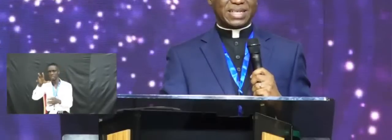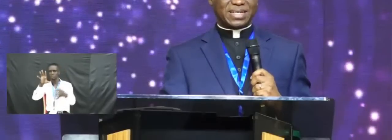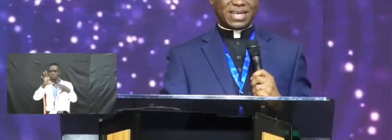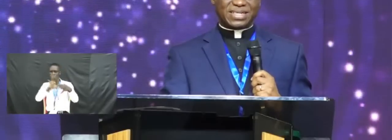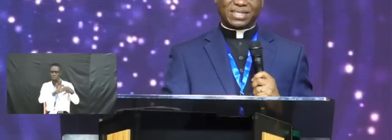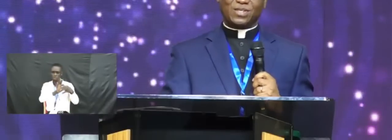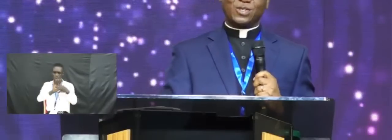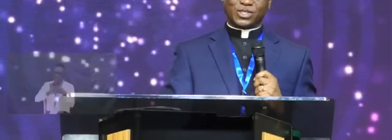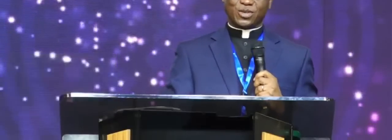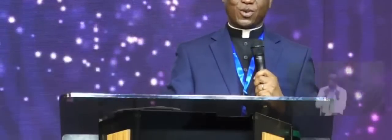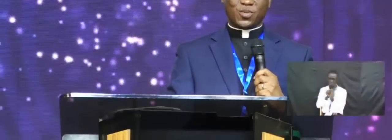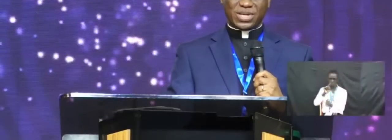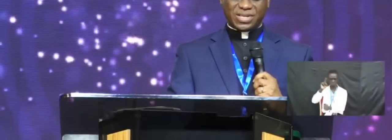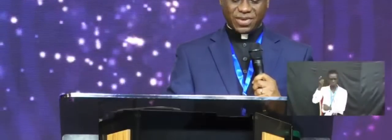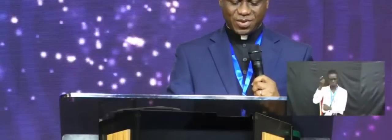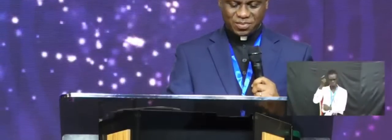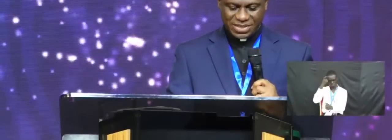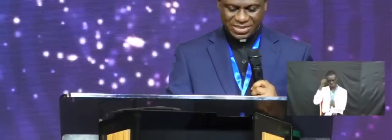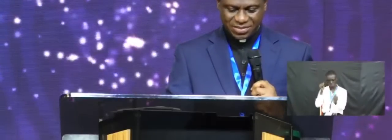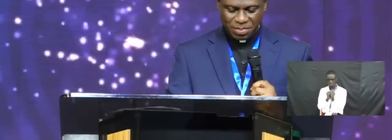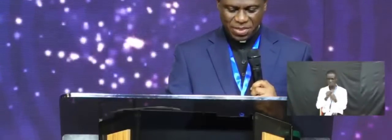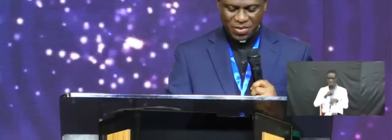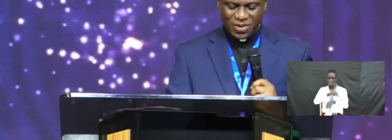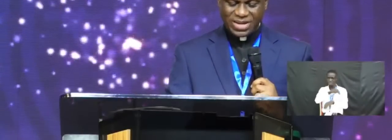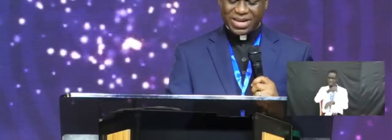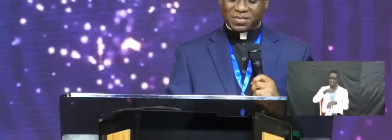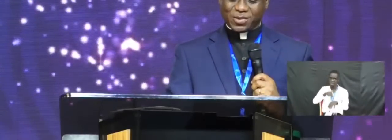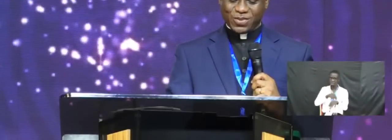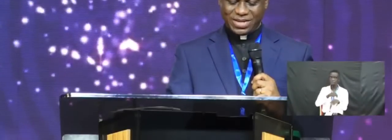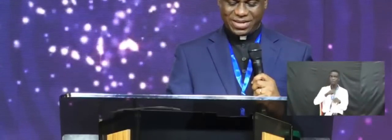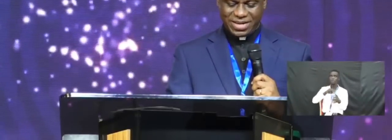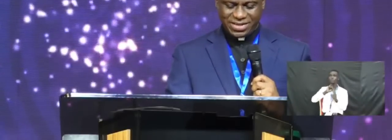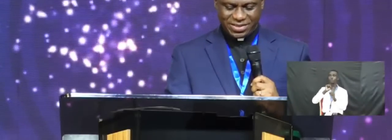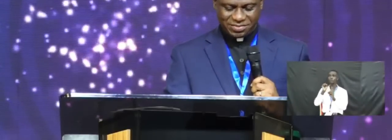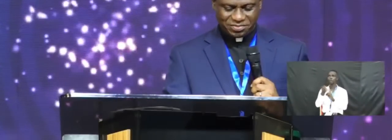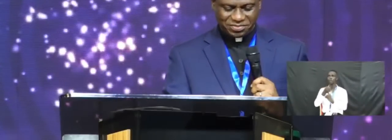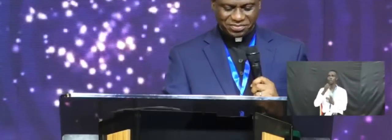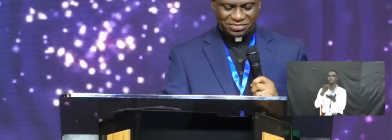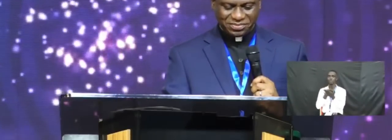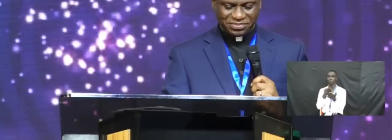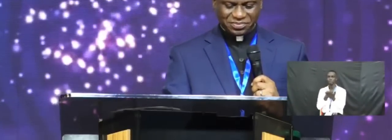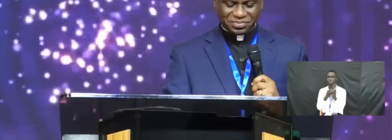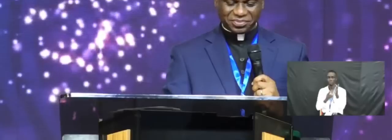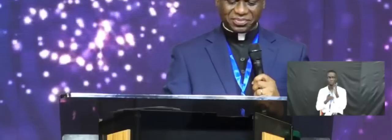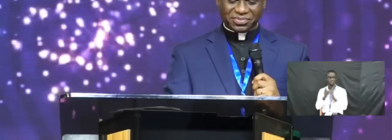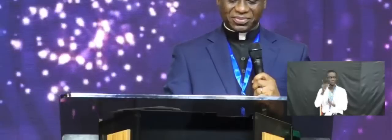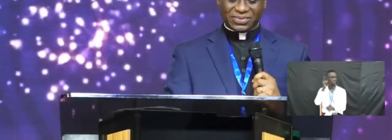the nation soioeconomic development. When it comes to education,